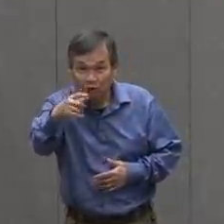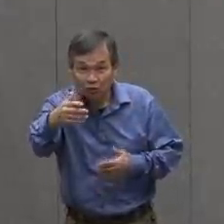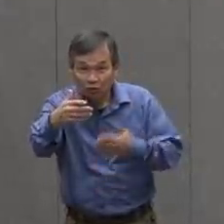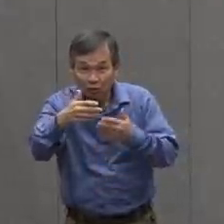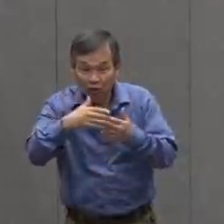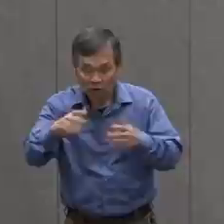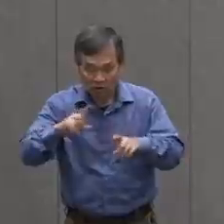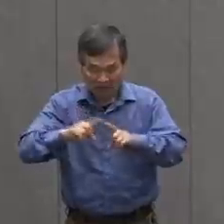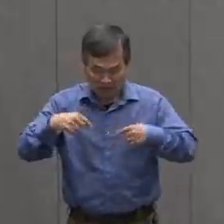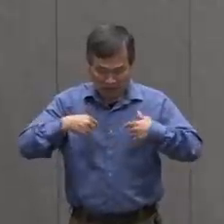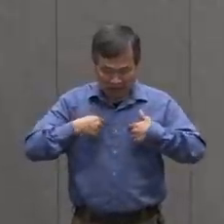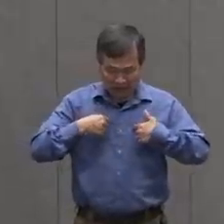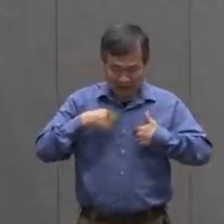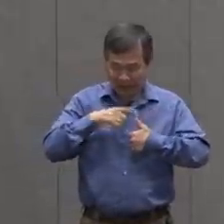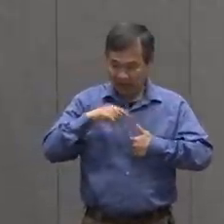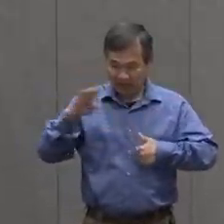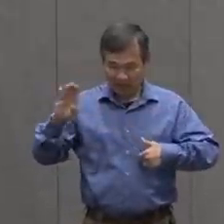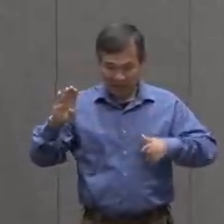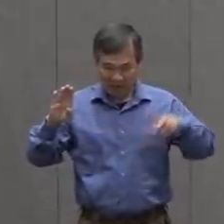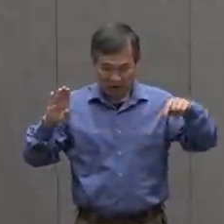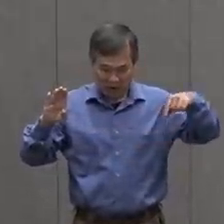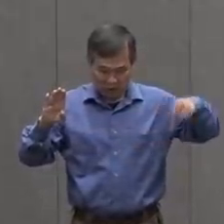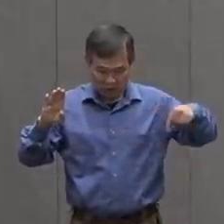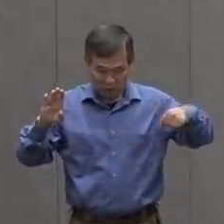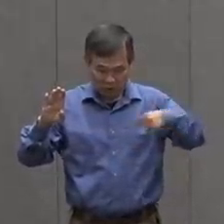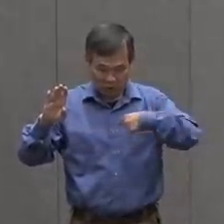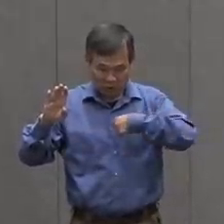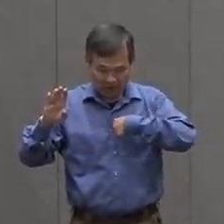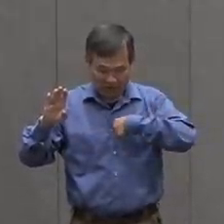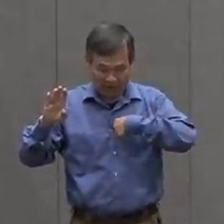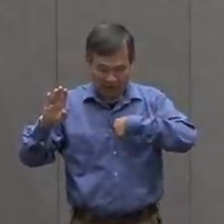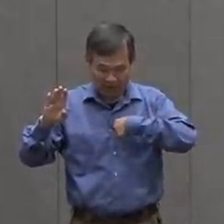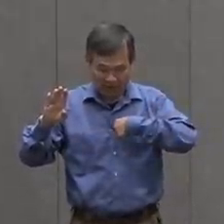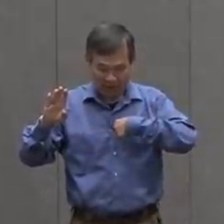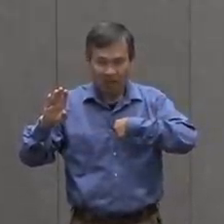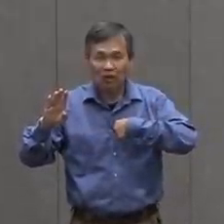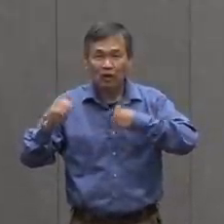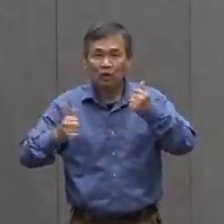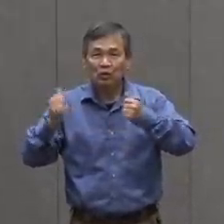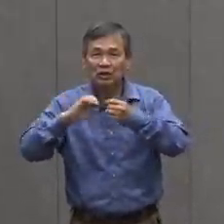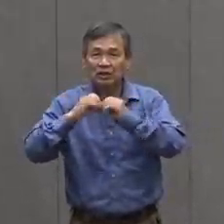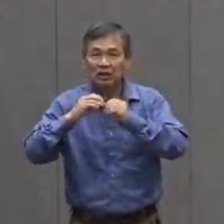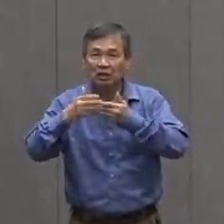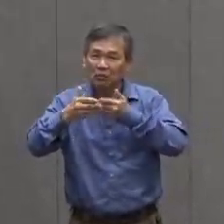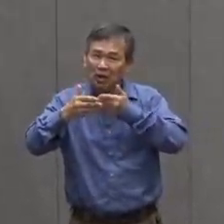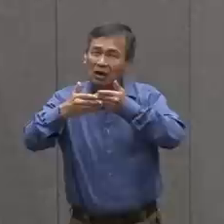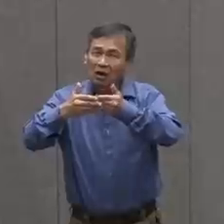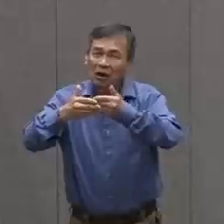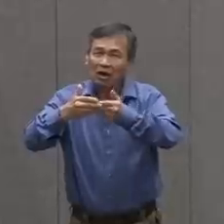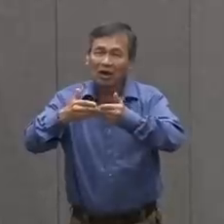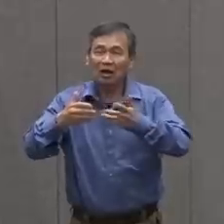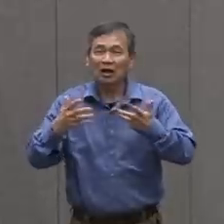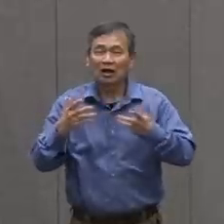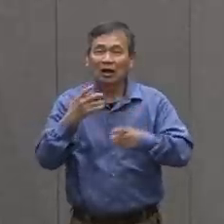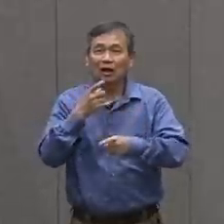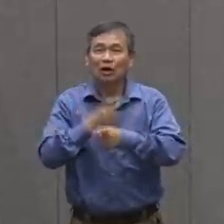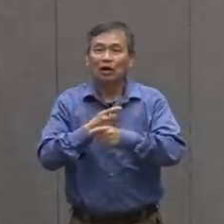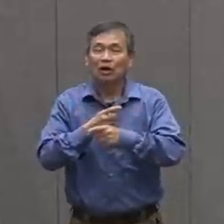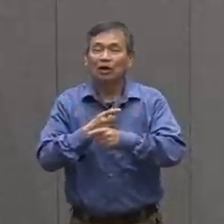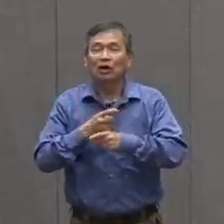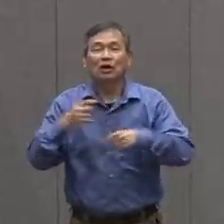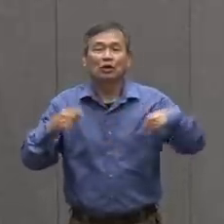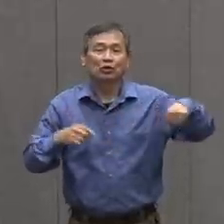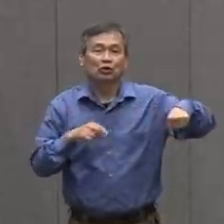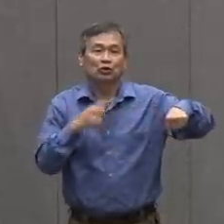Which of us, Mrs. B, Mrs. Q, or Miss Kathy, which of us was the closest to the number? That's right, Mrs. Q, she